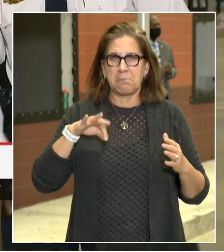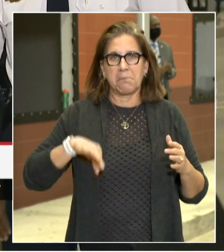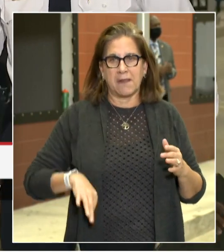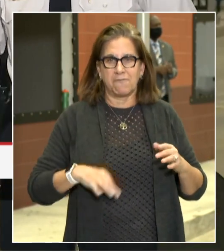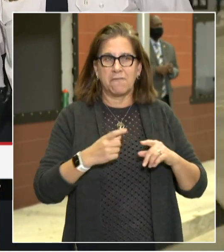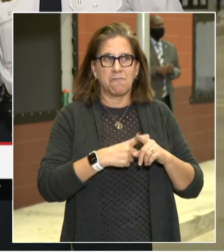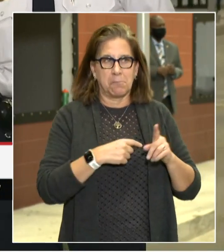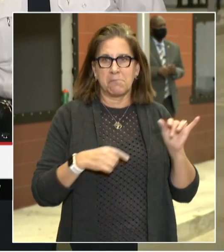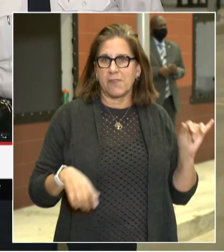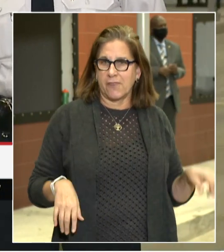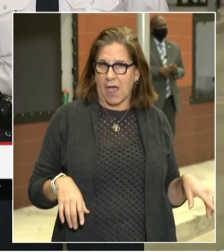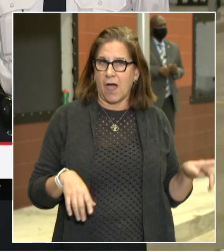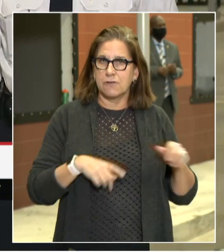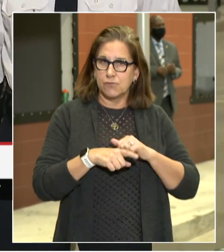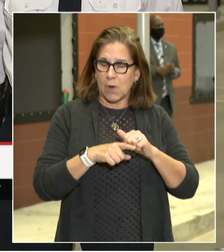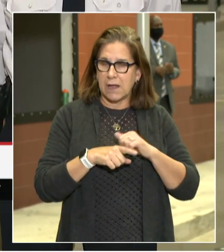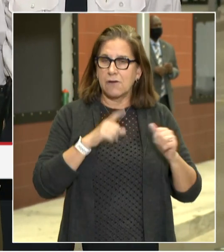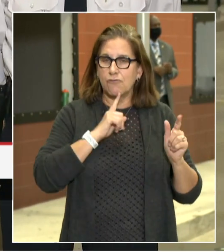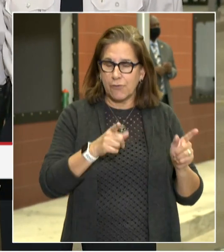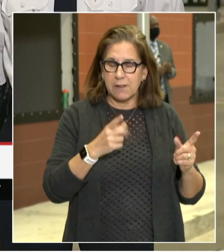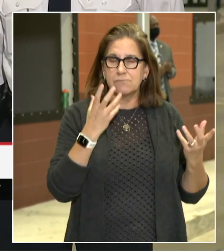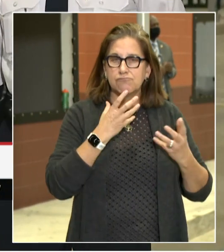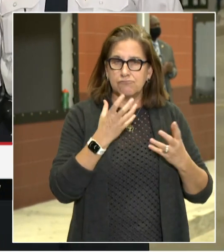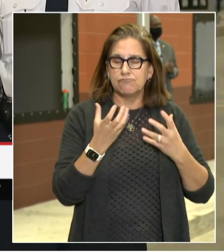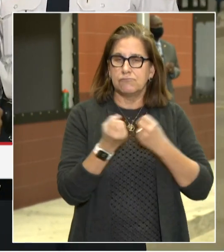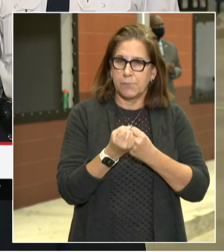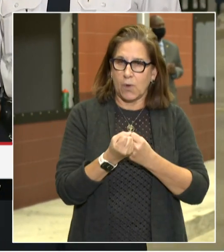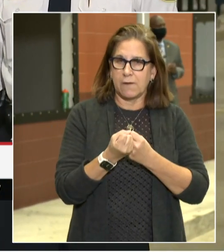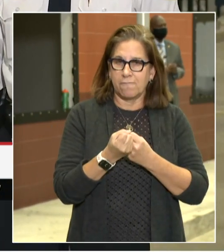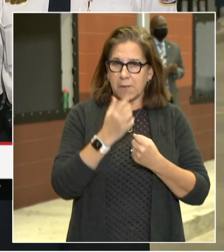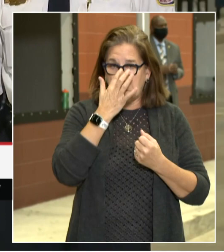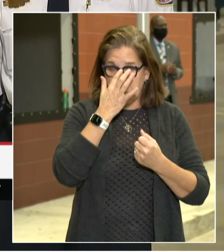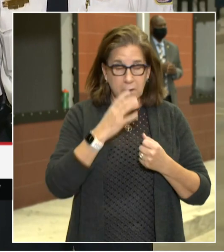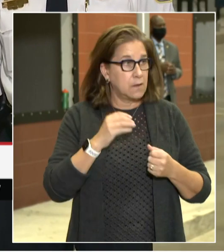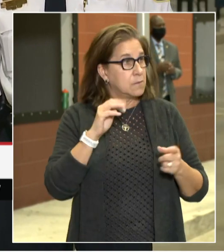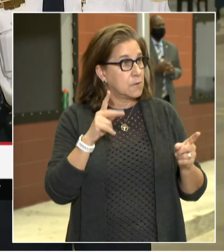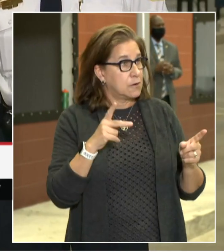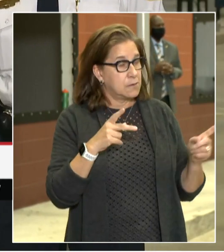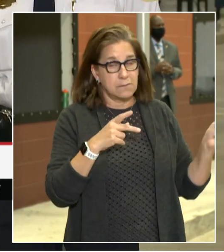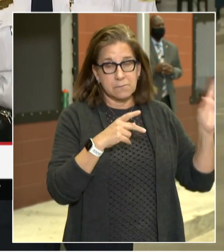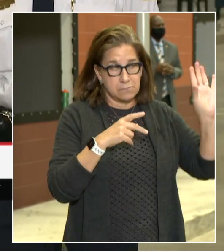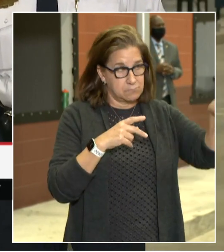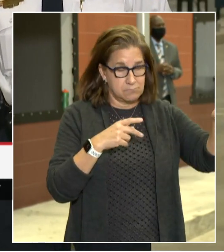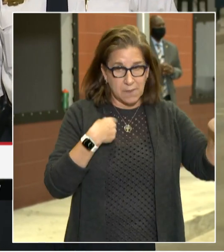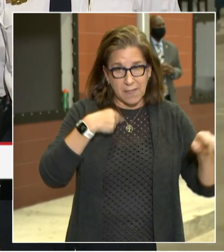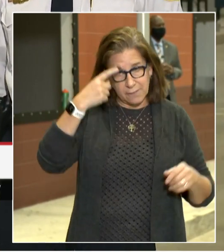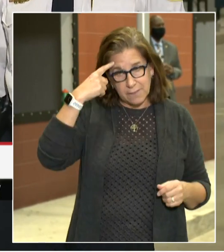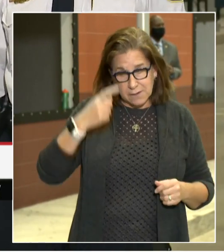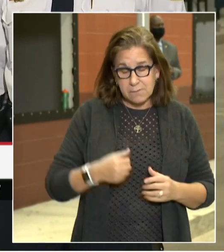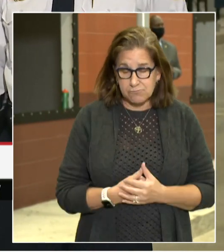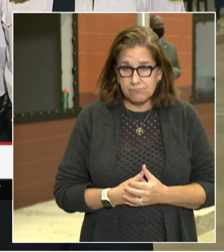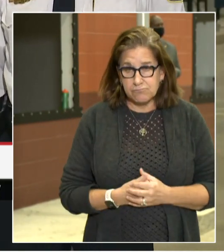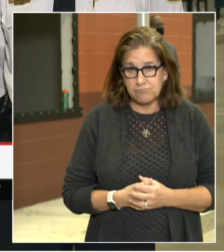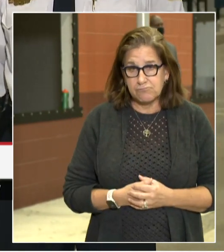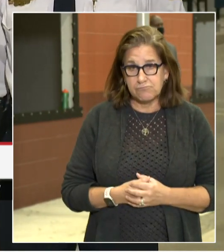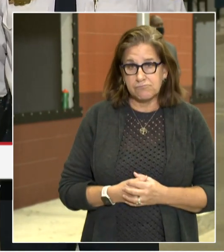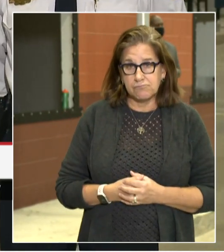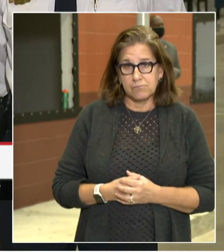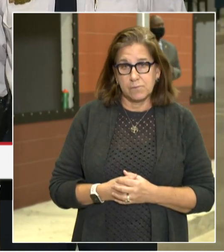training is going on? Well, Mark, I think it puts faces to what Chief Conti and police